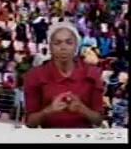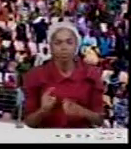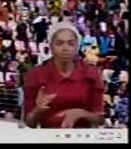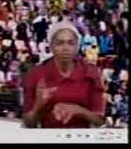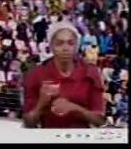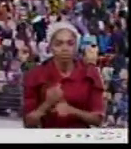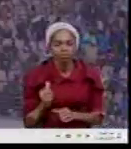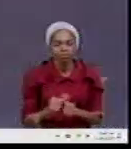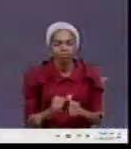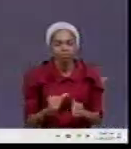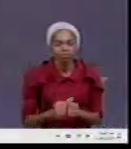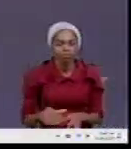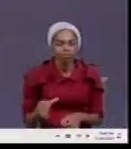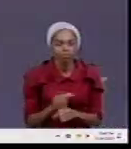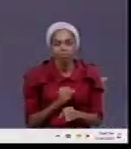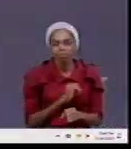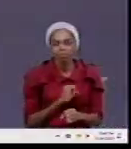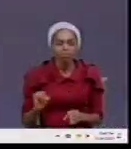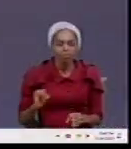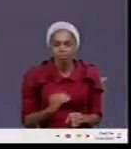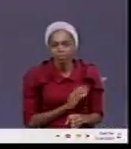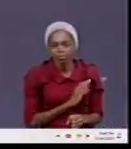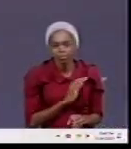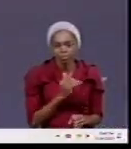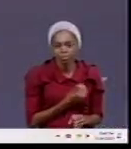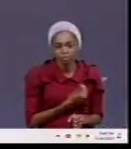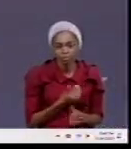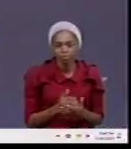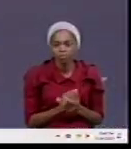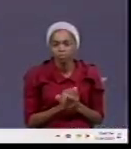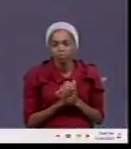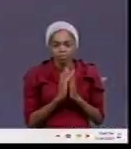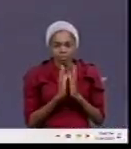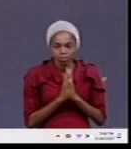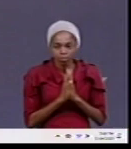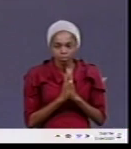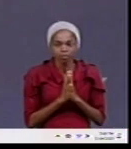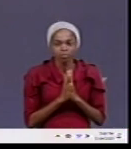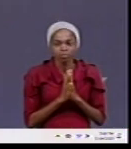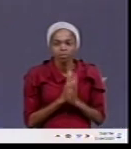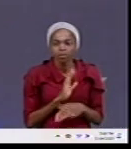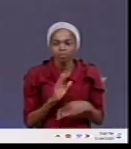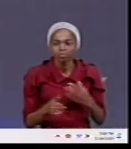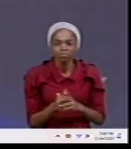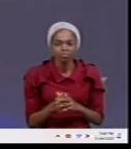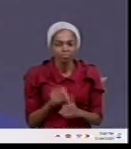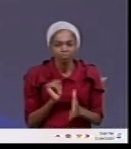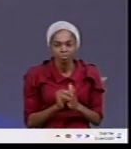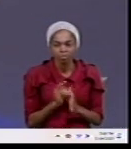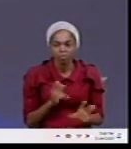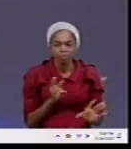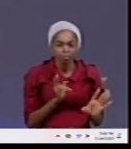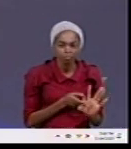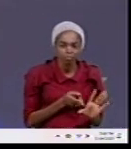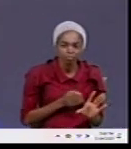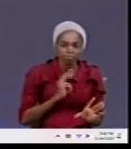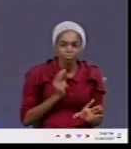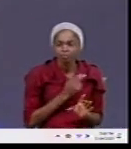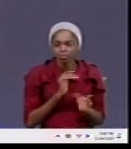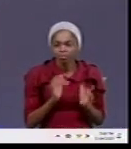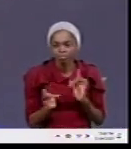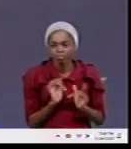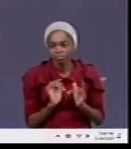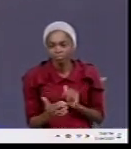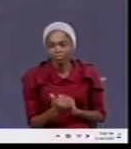online, wherever you are now, please close your eyes and pray. Close your eyes and pray. The service is not